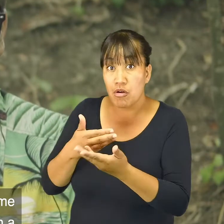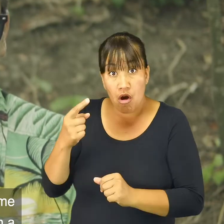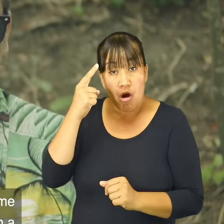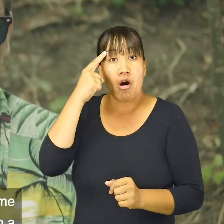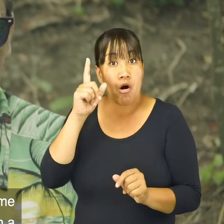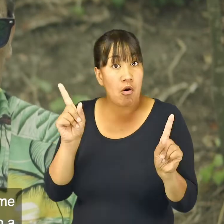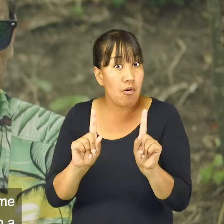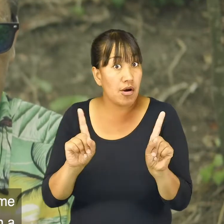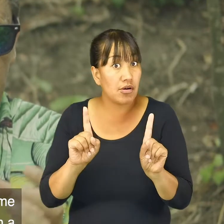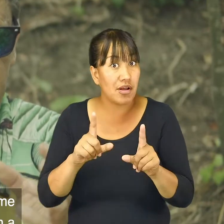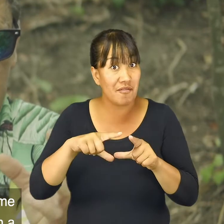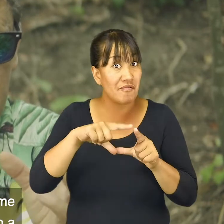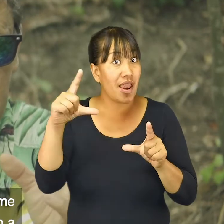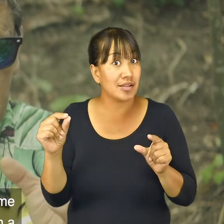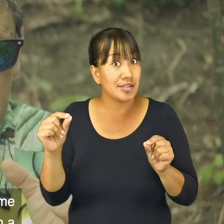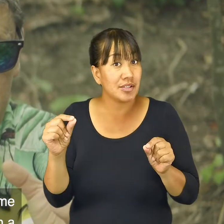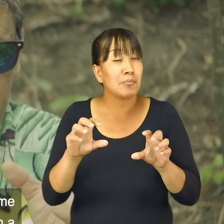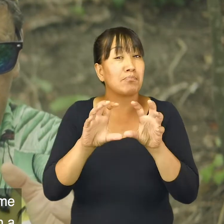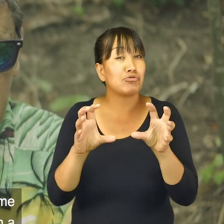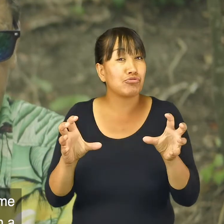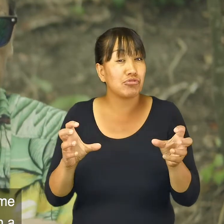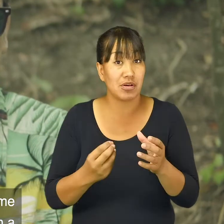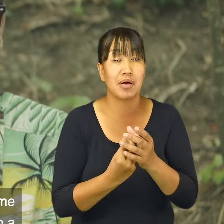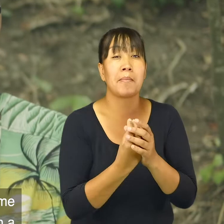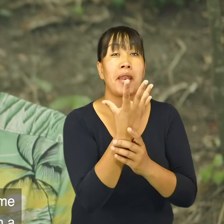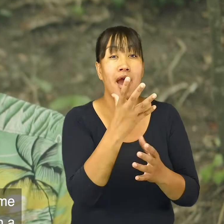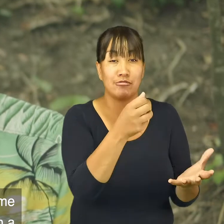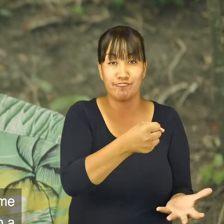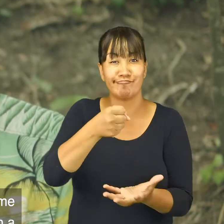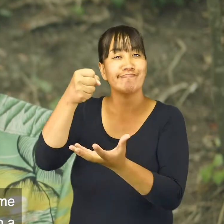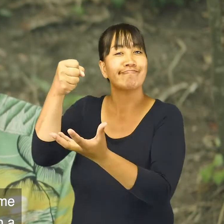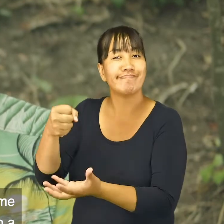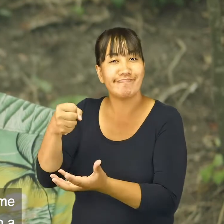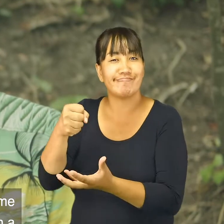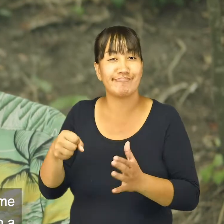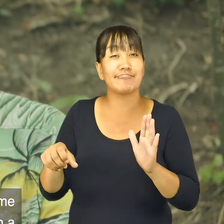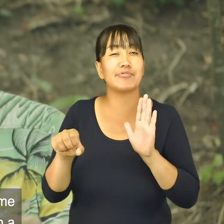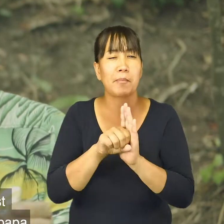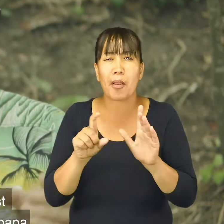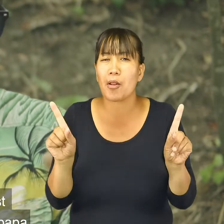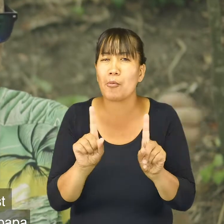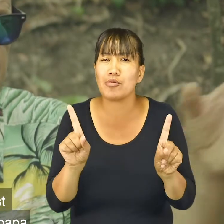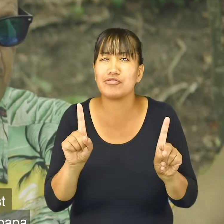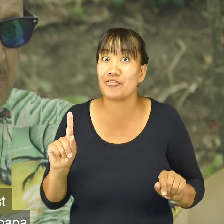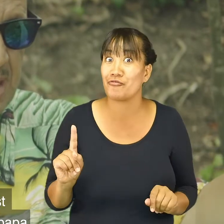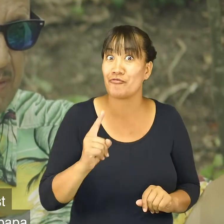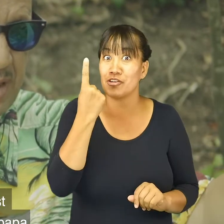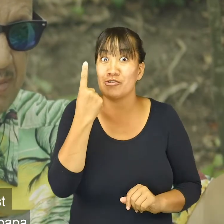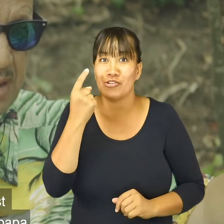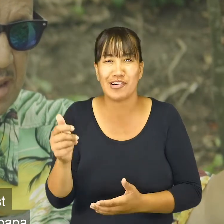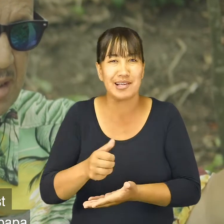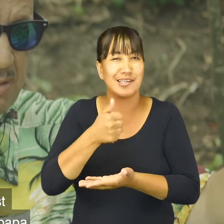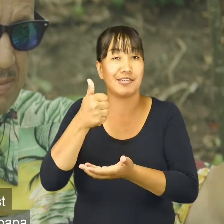that time was to grab a flax bush, and the symbolism had been the first plant